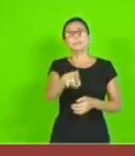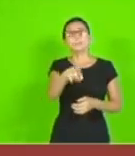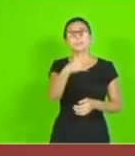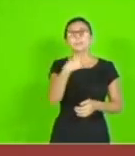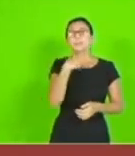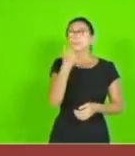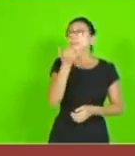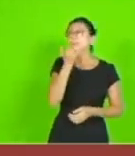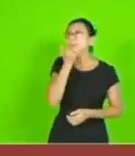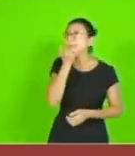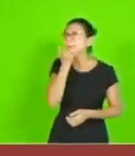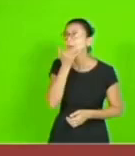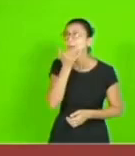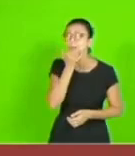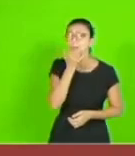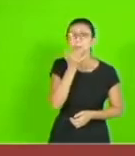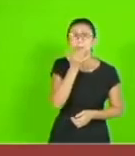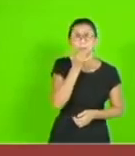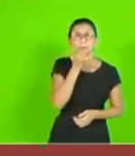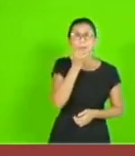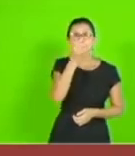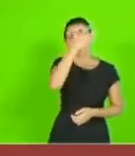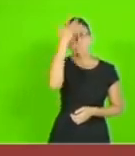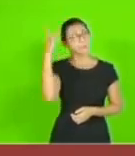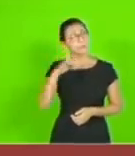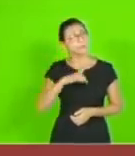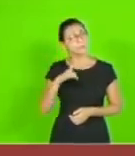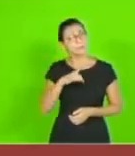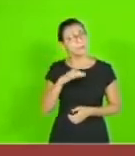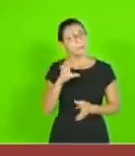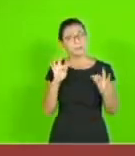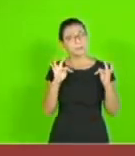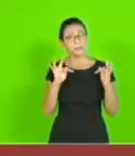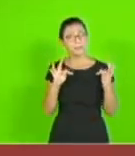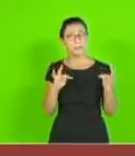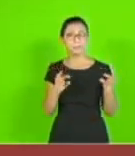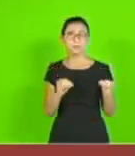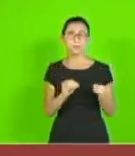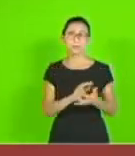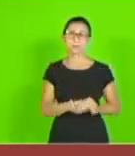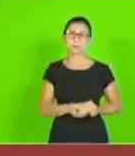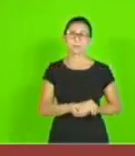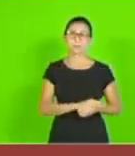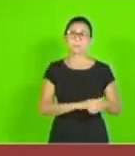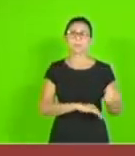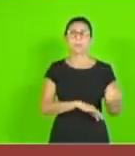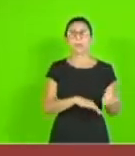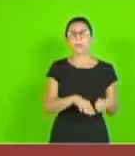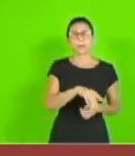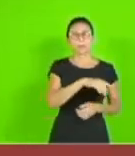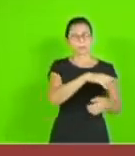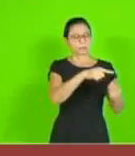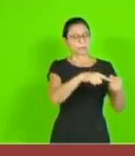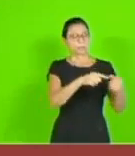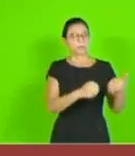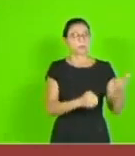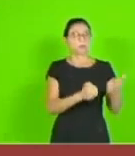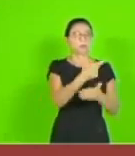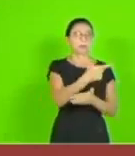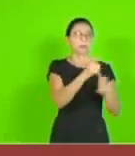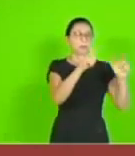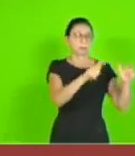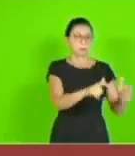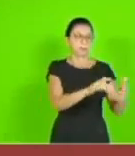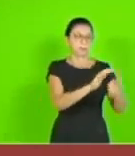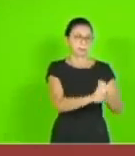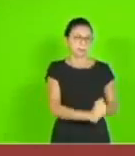and in this commitment it does not have space for you to keep giving excuses. There's no time for